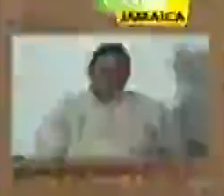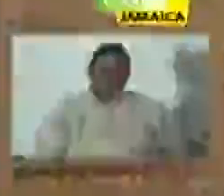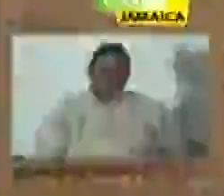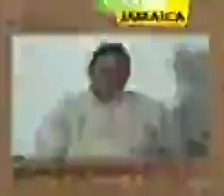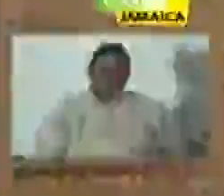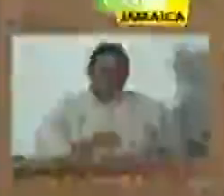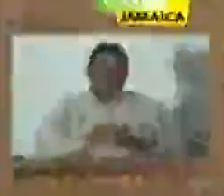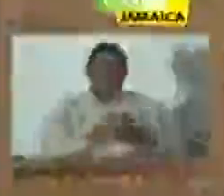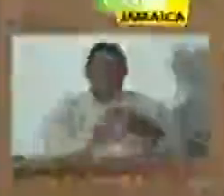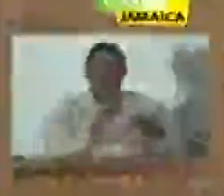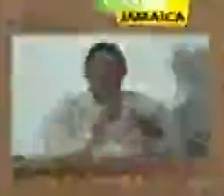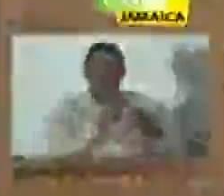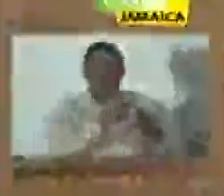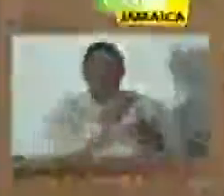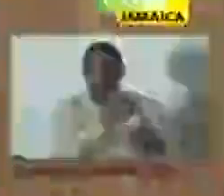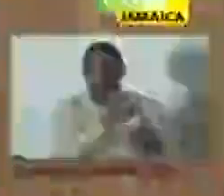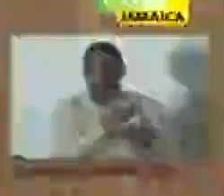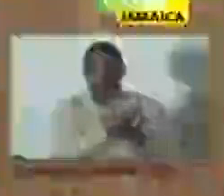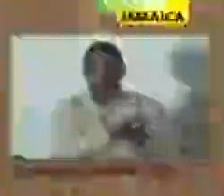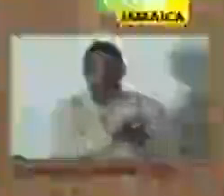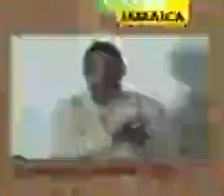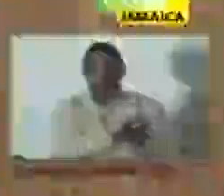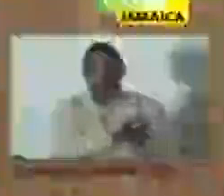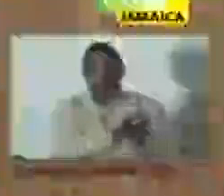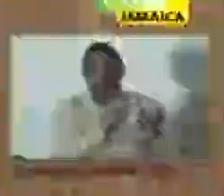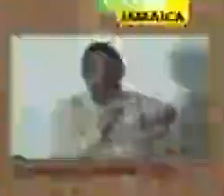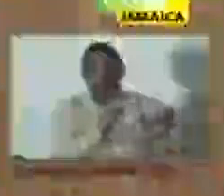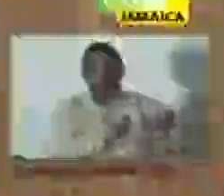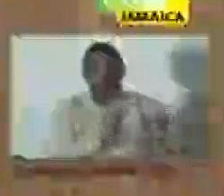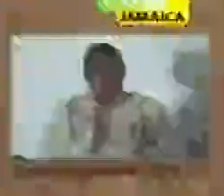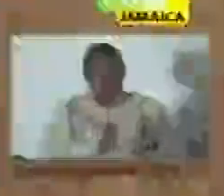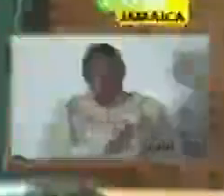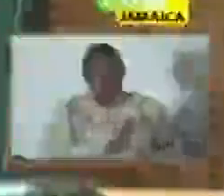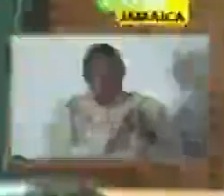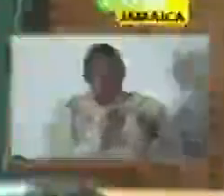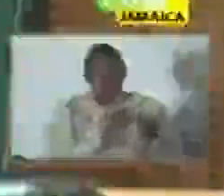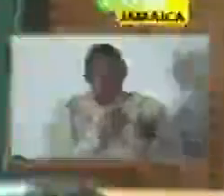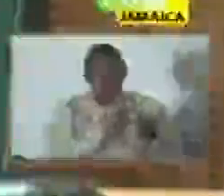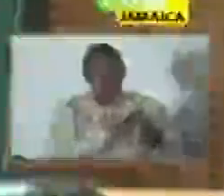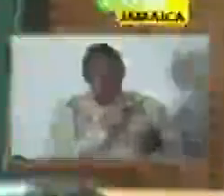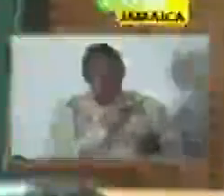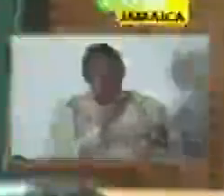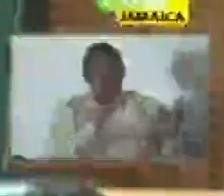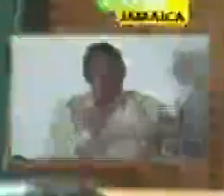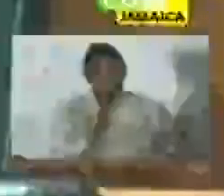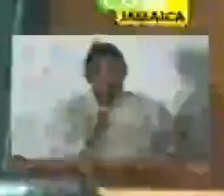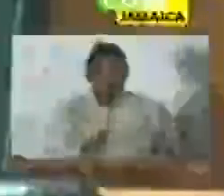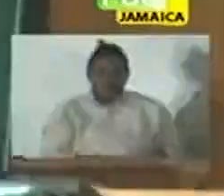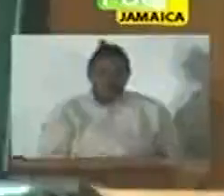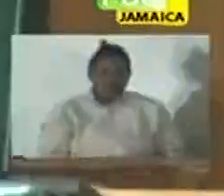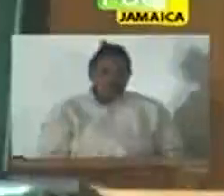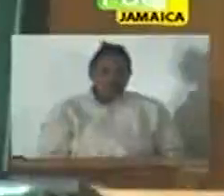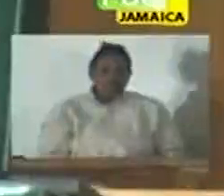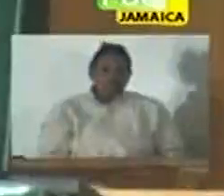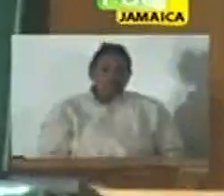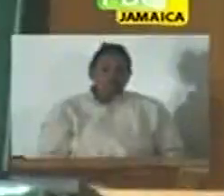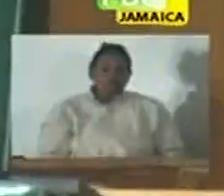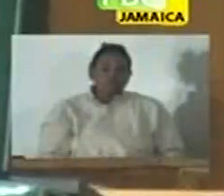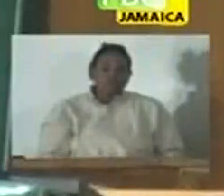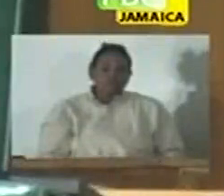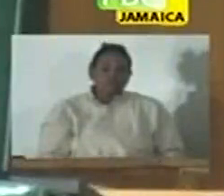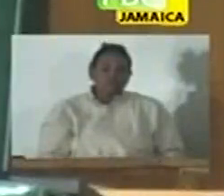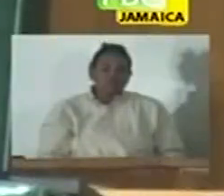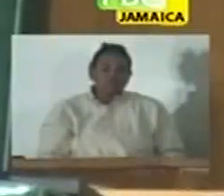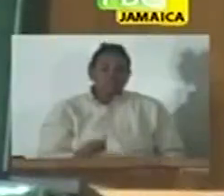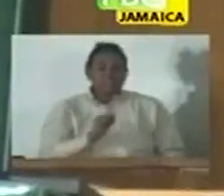I intend to speak to some of those issues. I'm also aware, Mr.